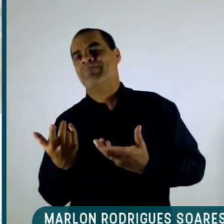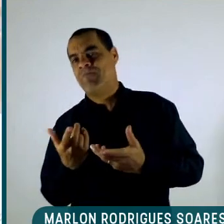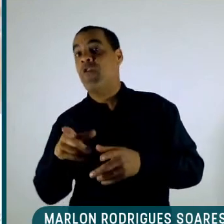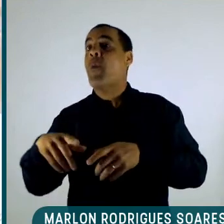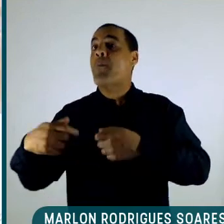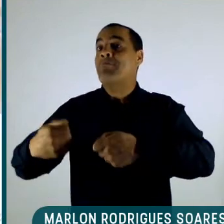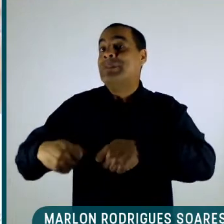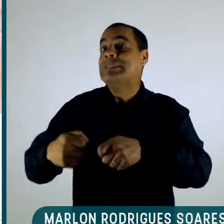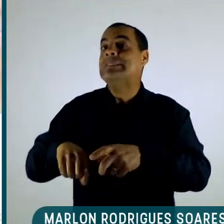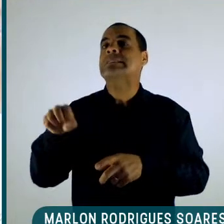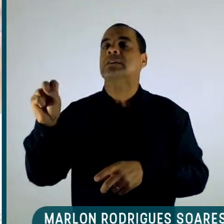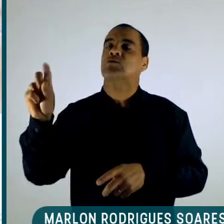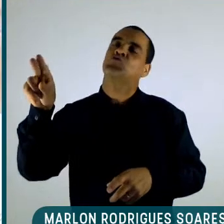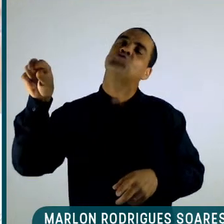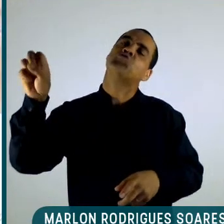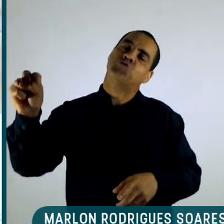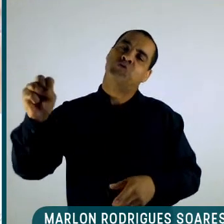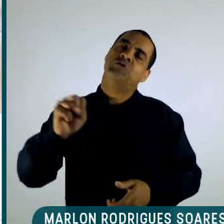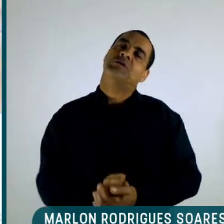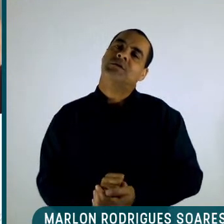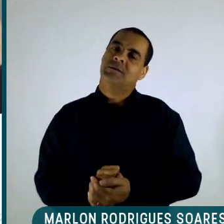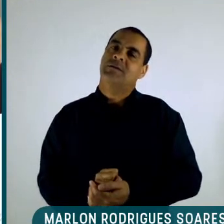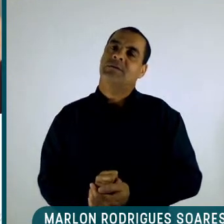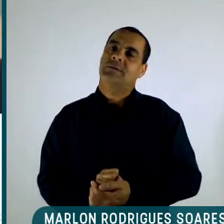will probably depend on it.